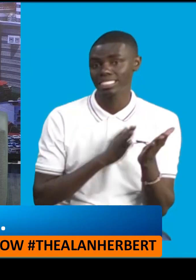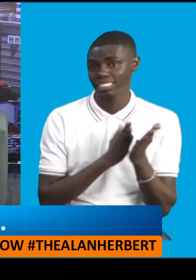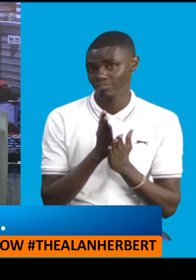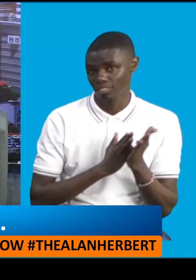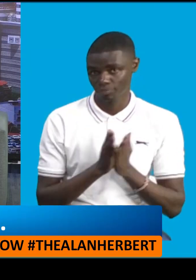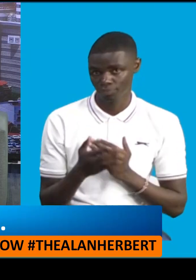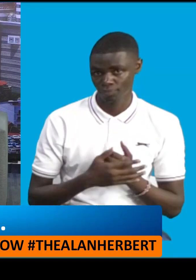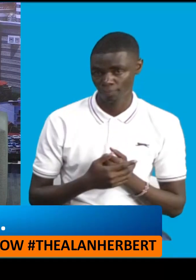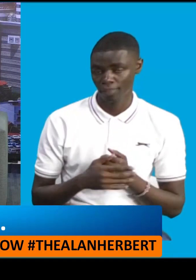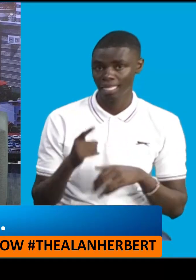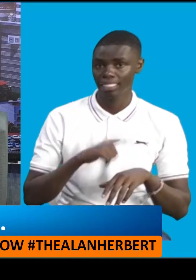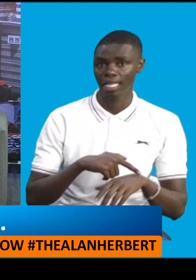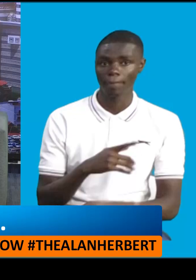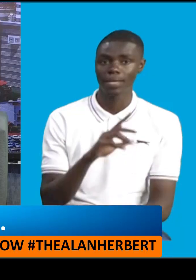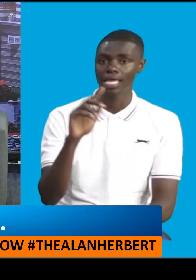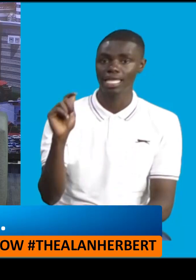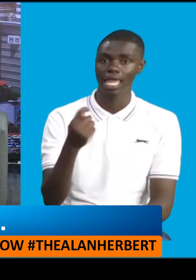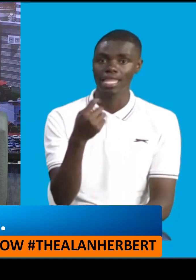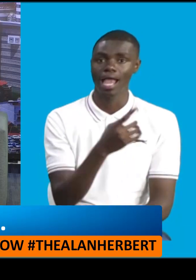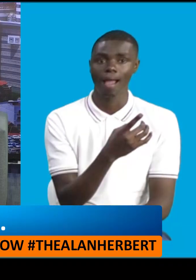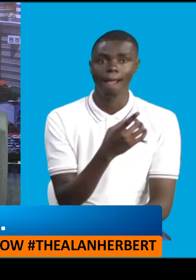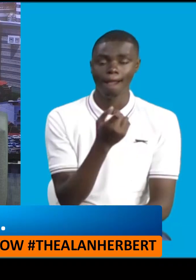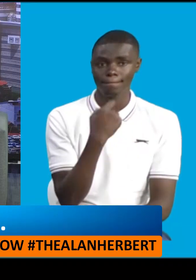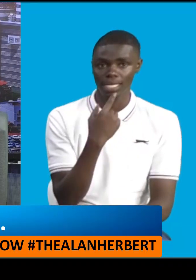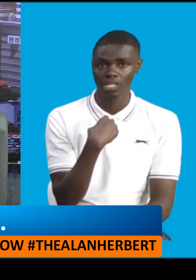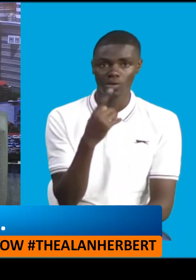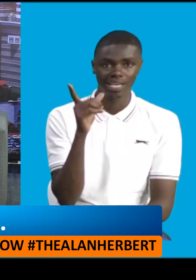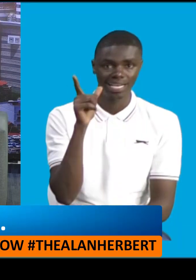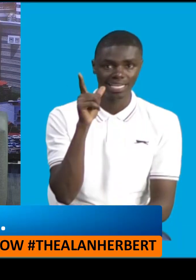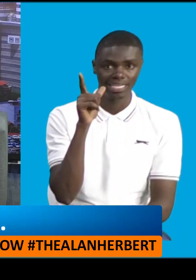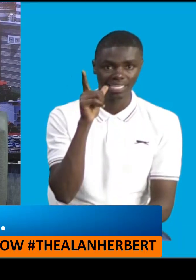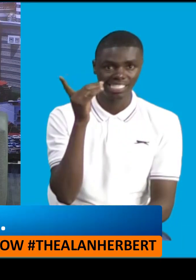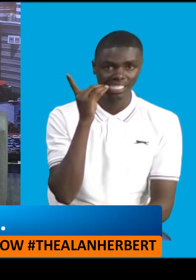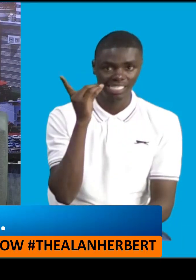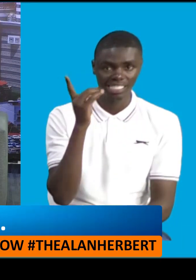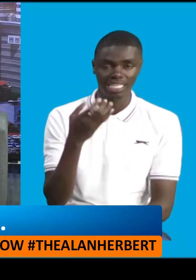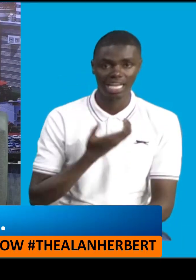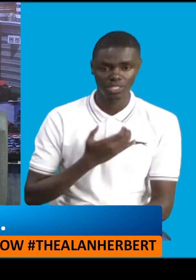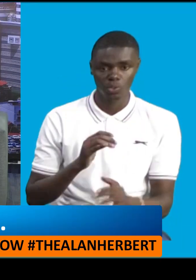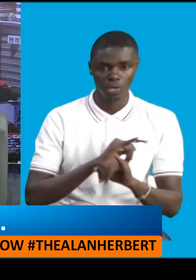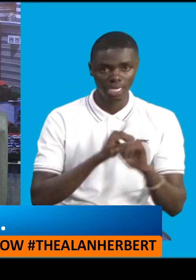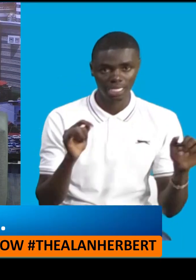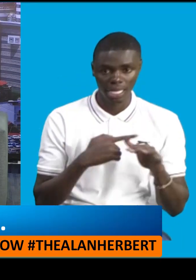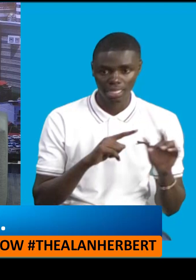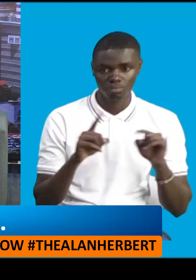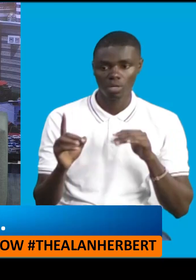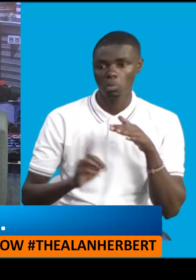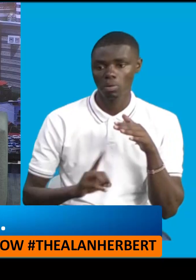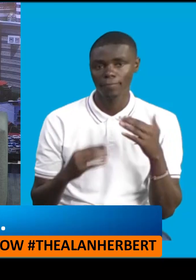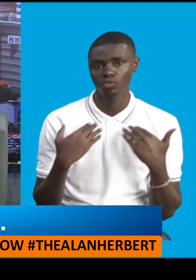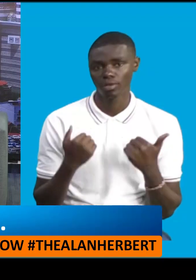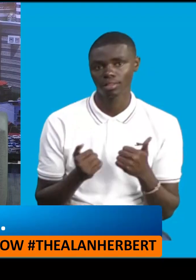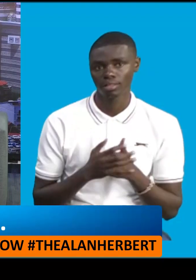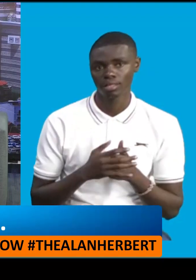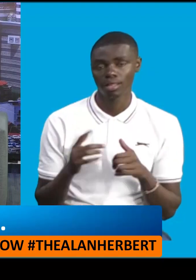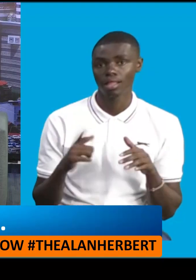particular service. Once the Kenya Medical Practitioner Dentist Council clears you, you have to go to the Ministry